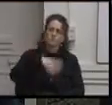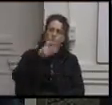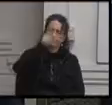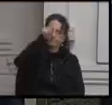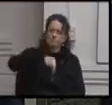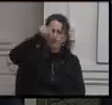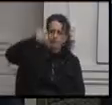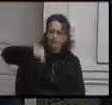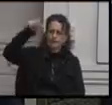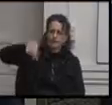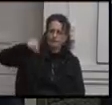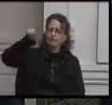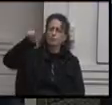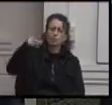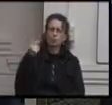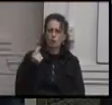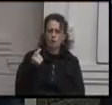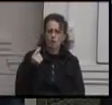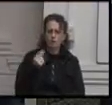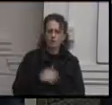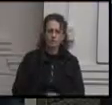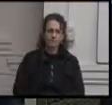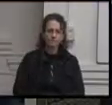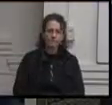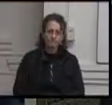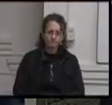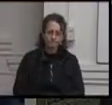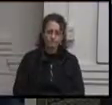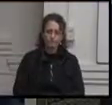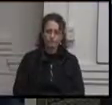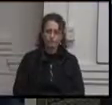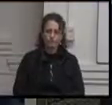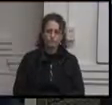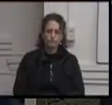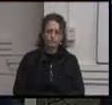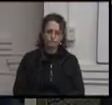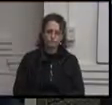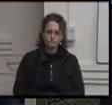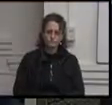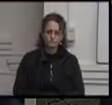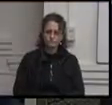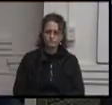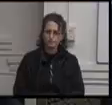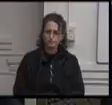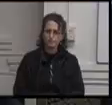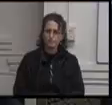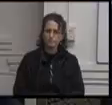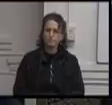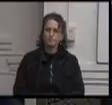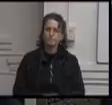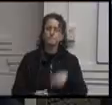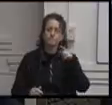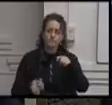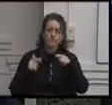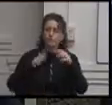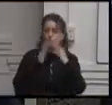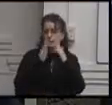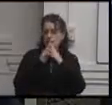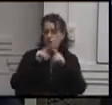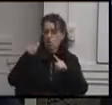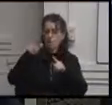together which shows the overall cost of energy by fuel type. You can see the different fuels